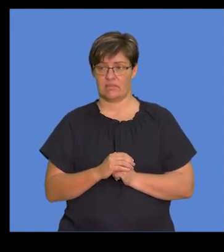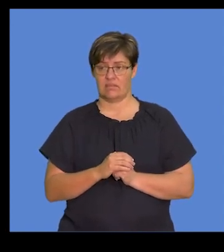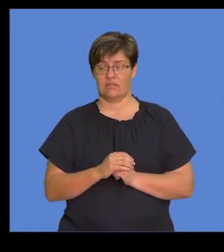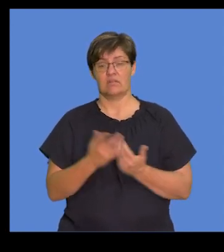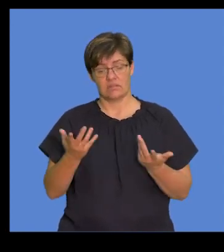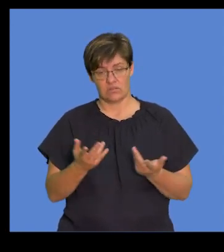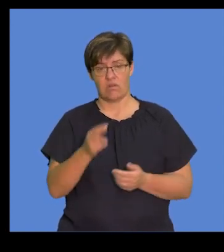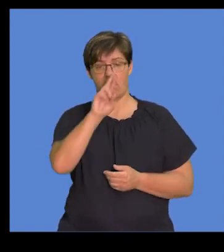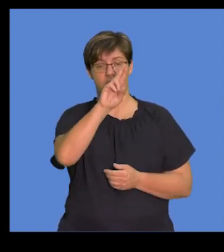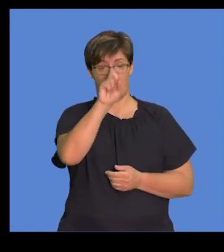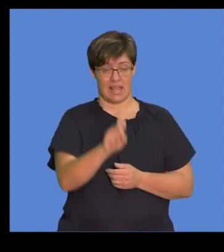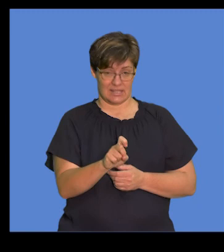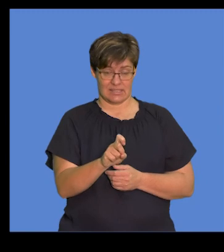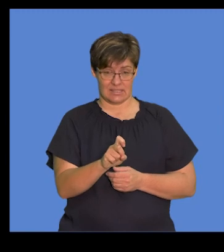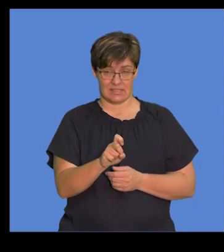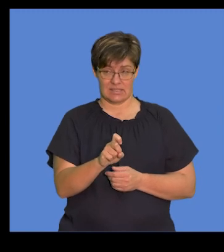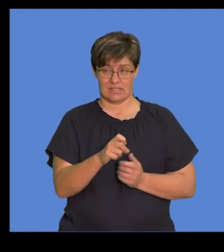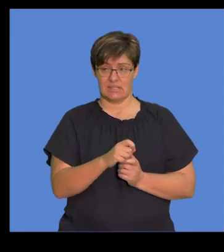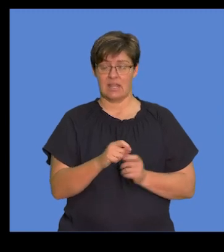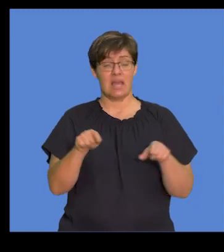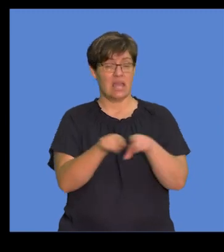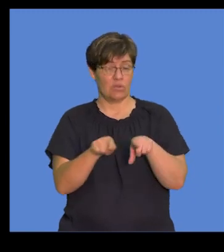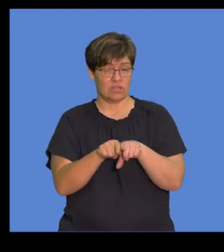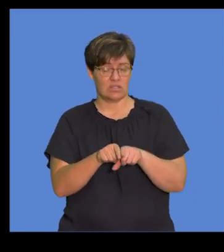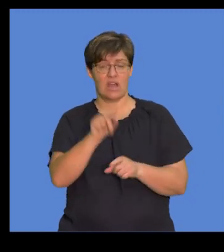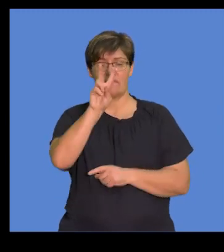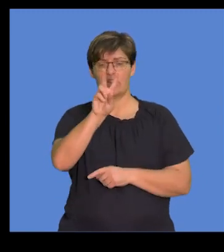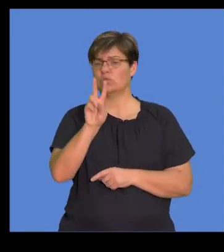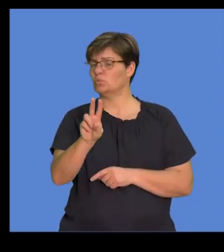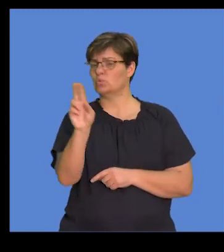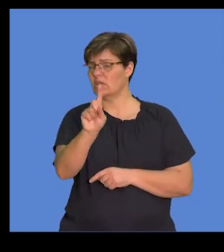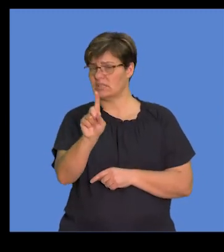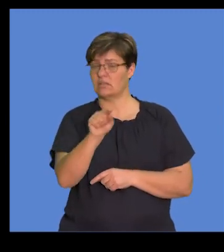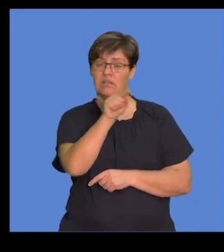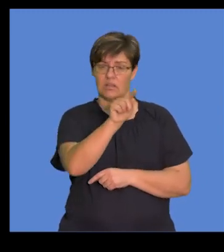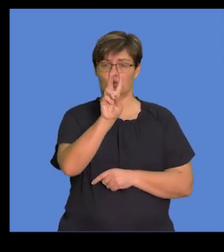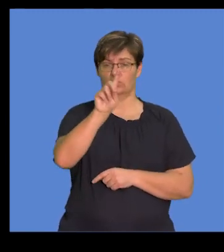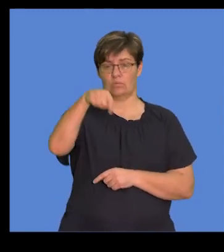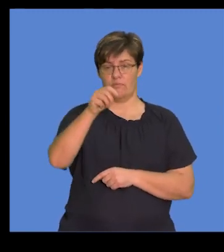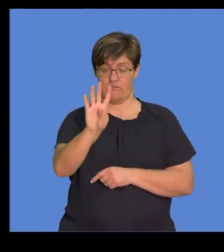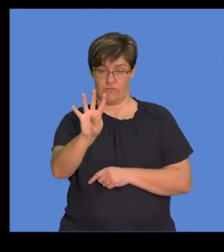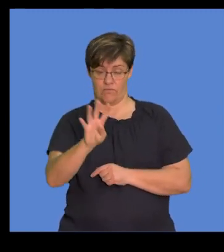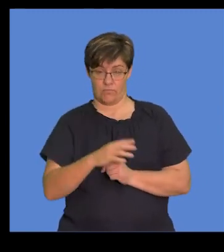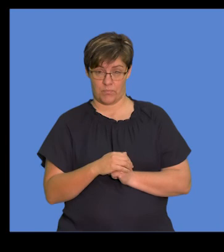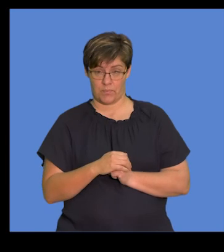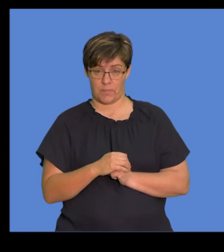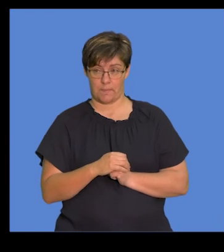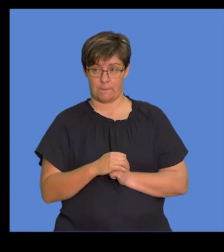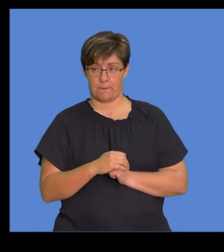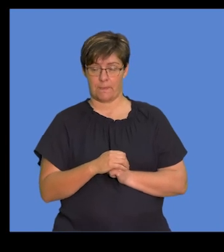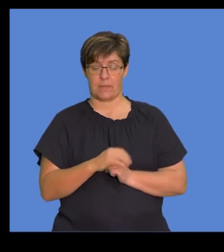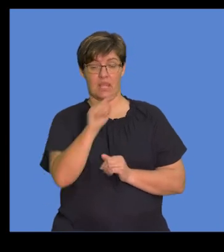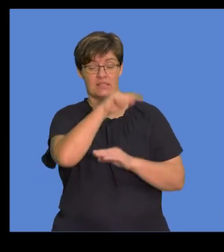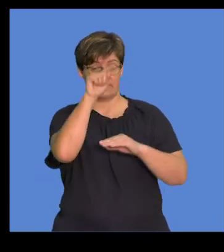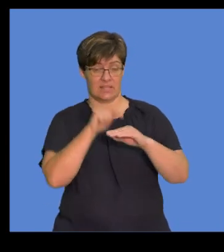circuit, okay, which goes through resistor X. So Rx reduces to, what is our V2 in this case? Our V2 is